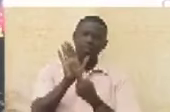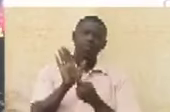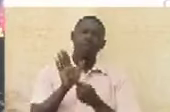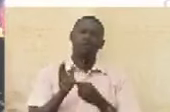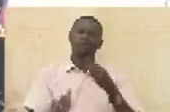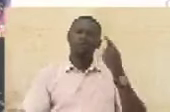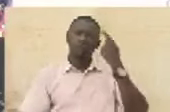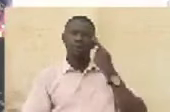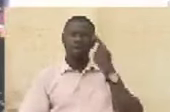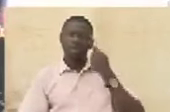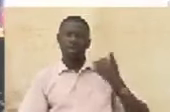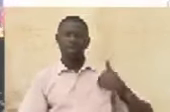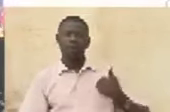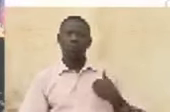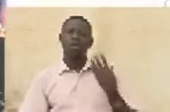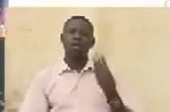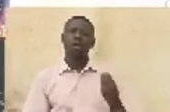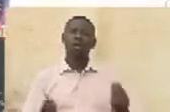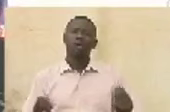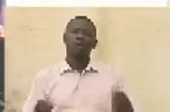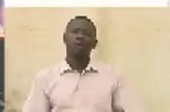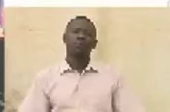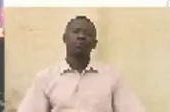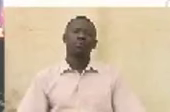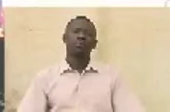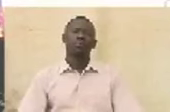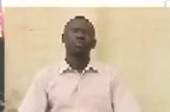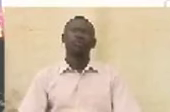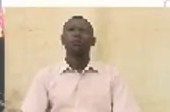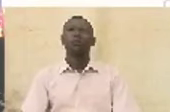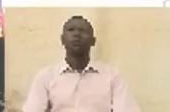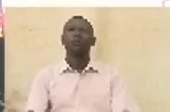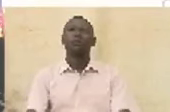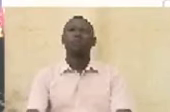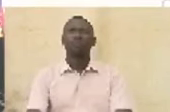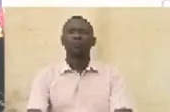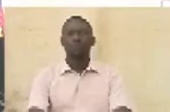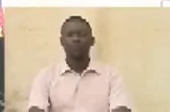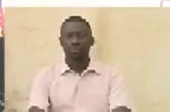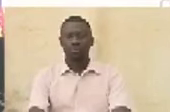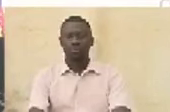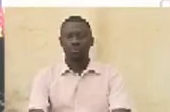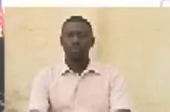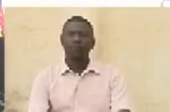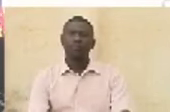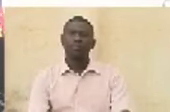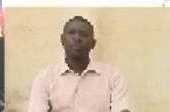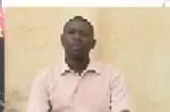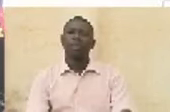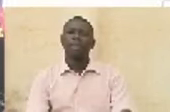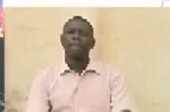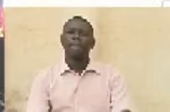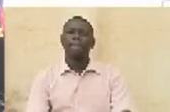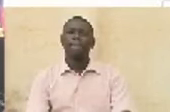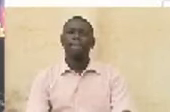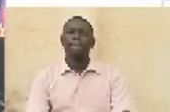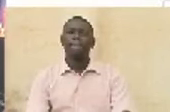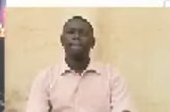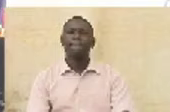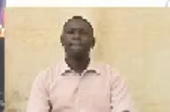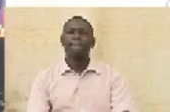ila ma nyaala ko ani ni ndol fatata la. Ite ya lon no nyaadi la ko ni mo Maliano leti. Ya ton de la fi ko silo